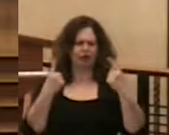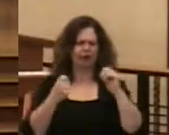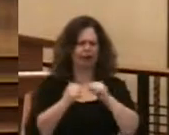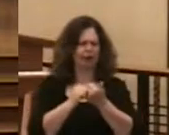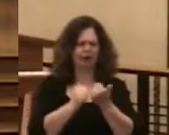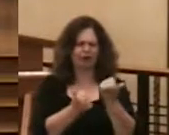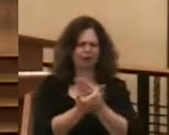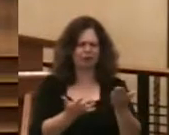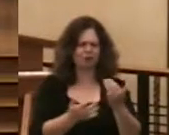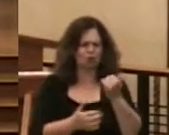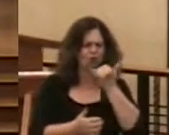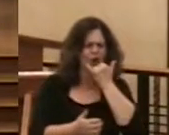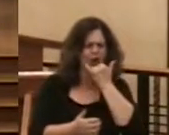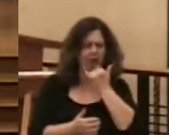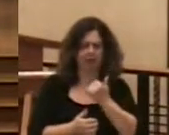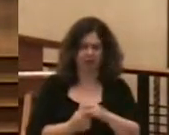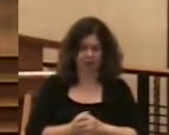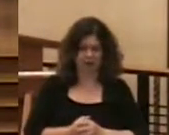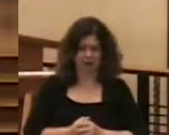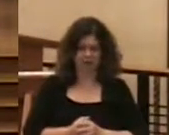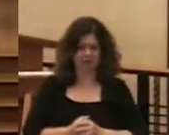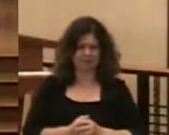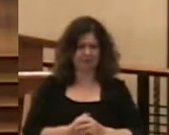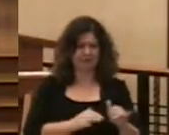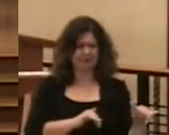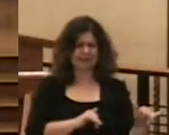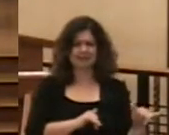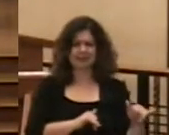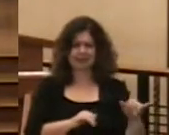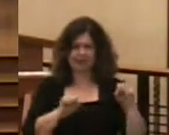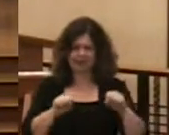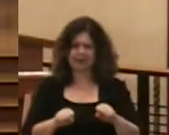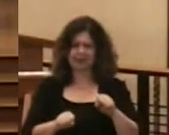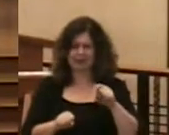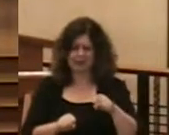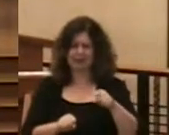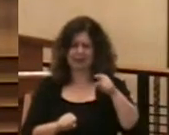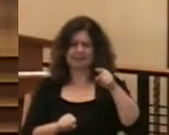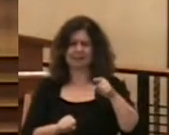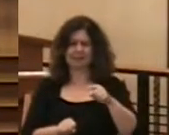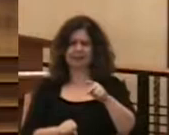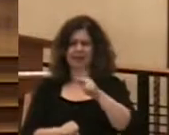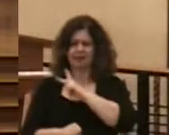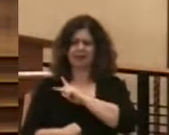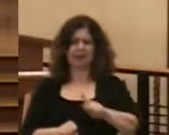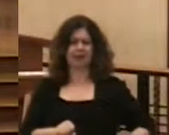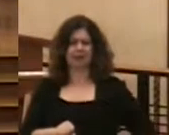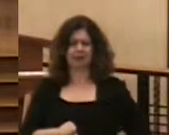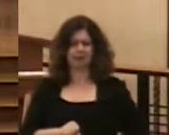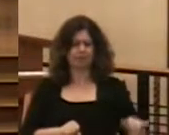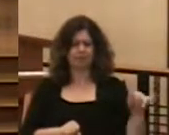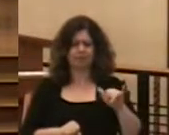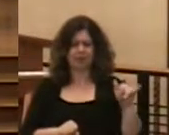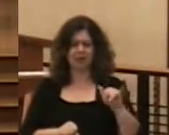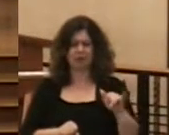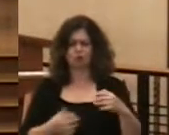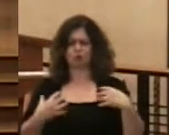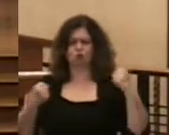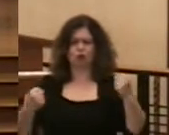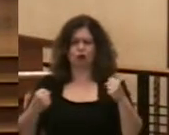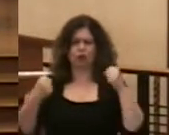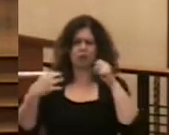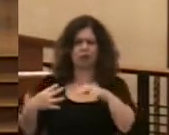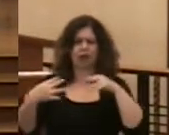Could this be the same guy who was courageous in battle,